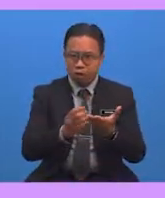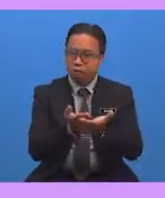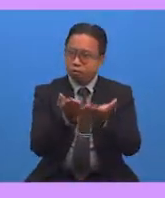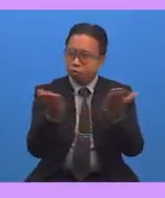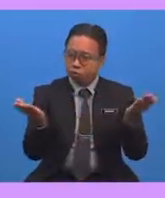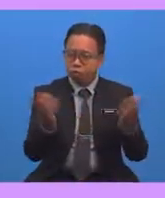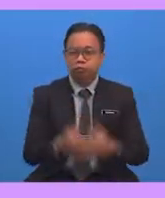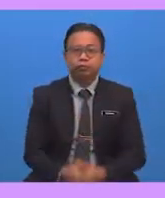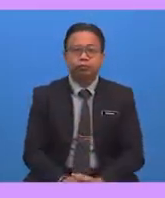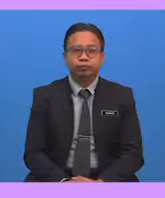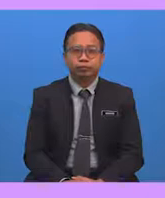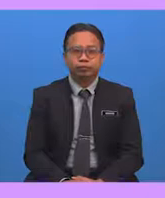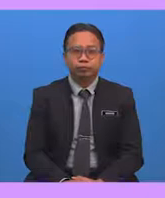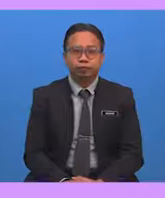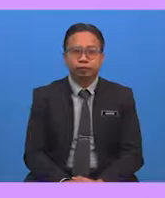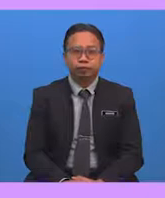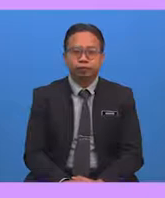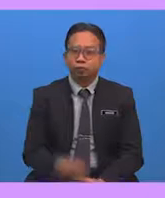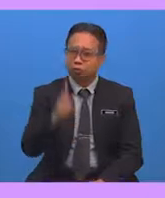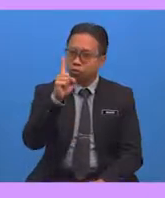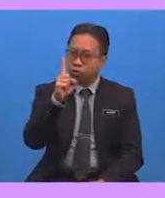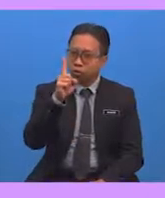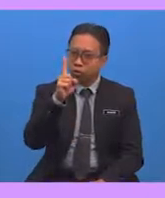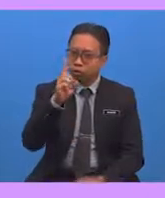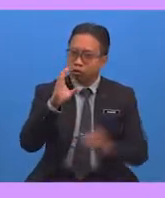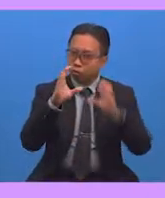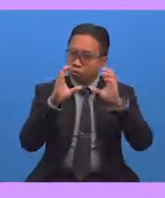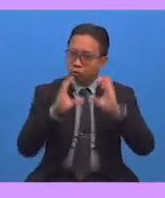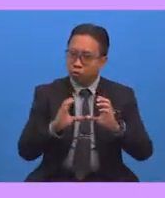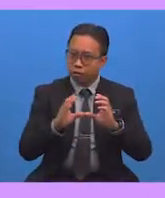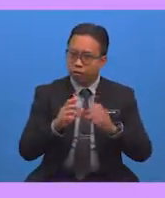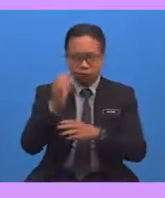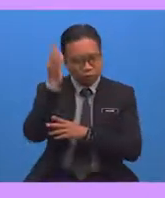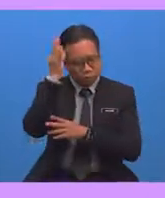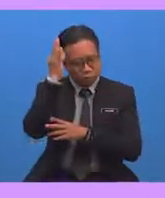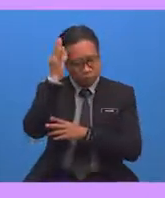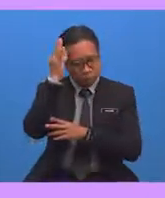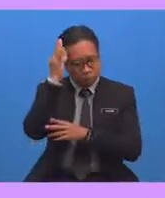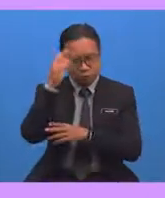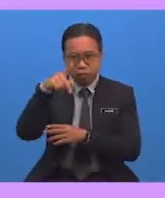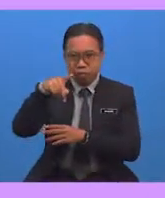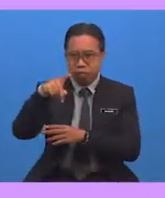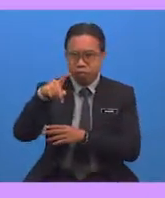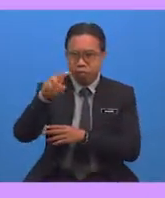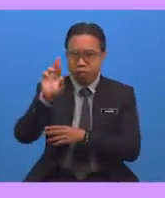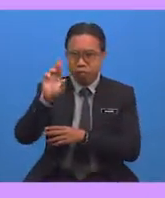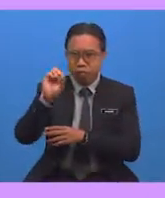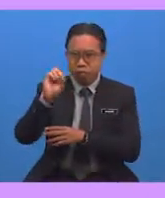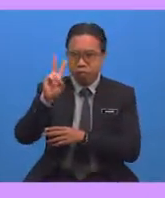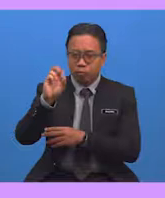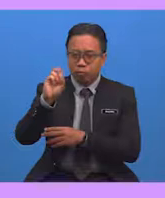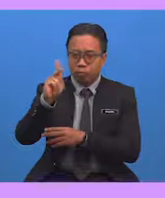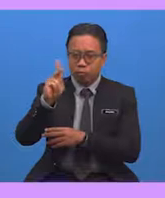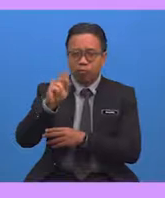introductions. One way is the thought-provoking question. What is